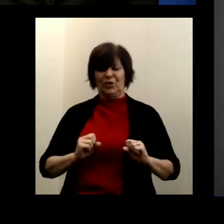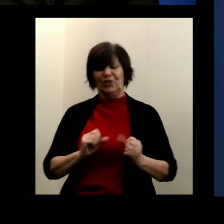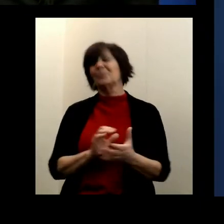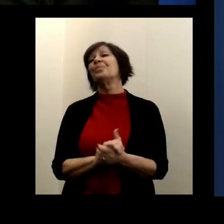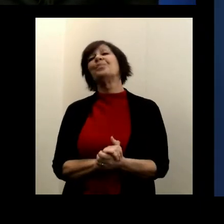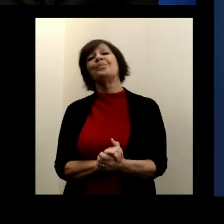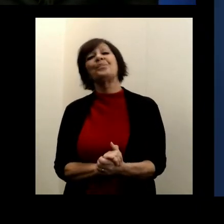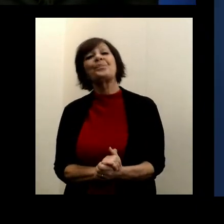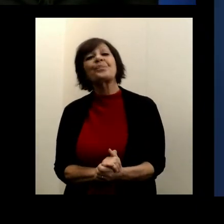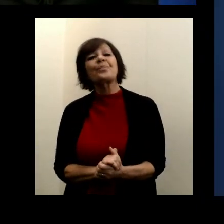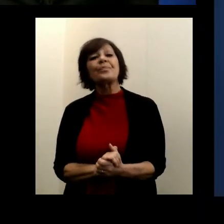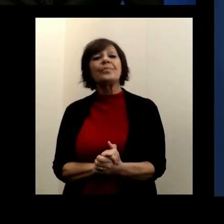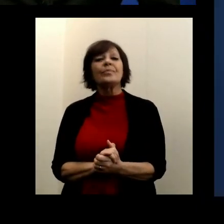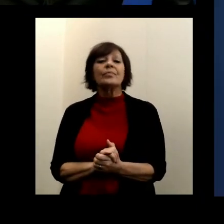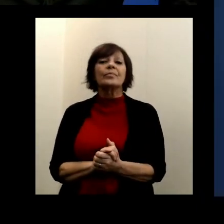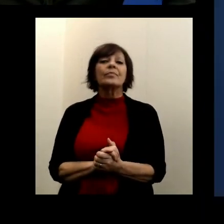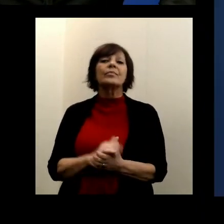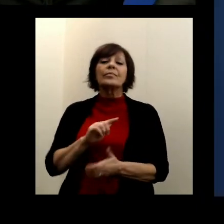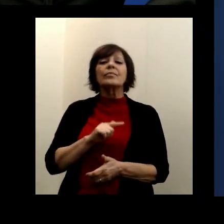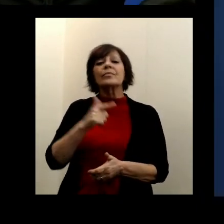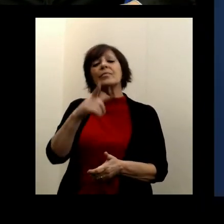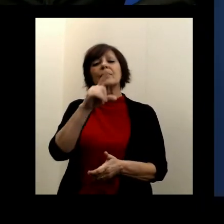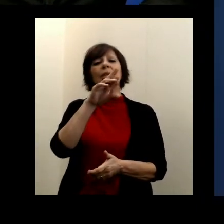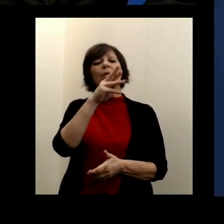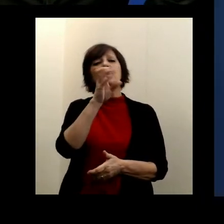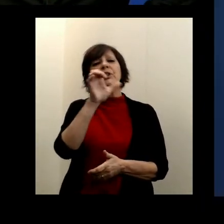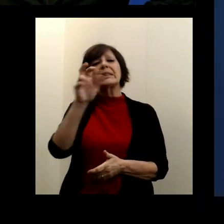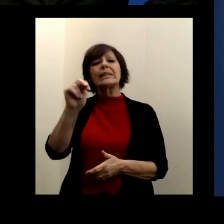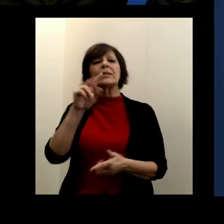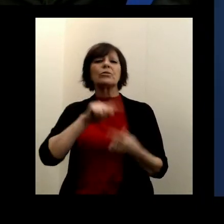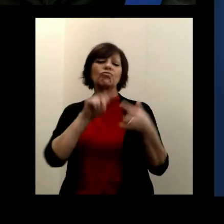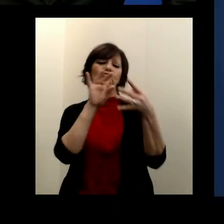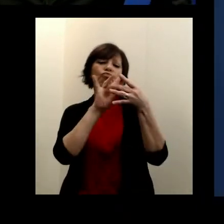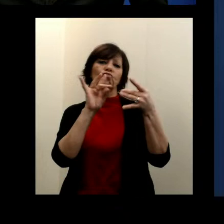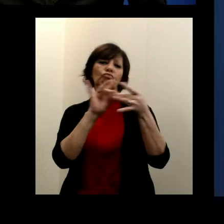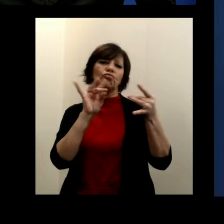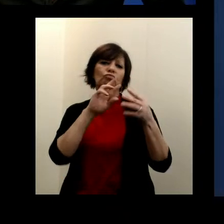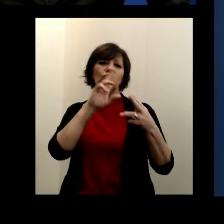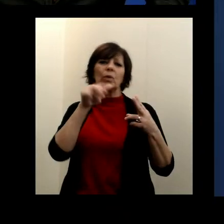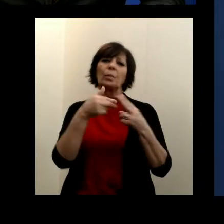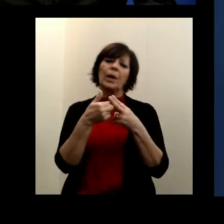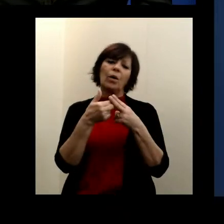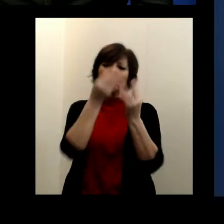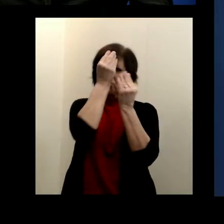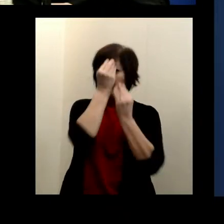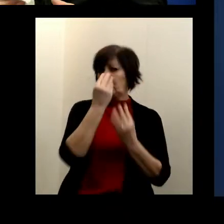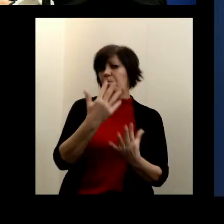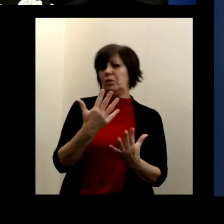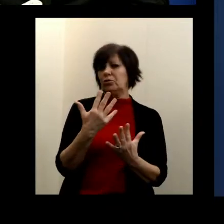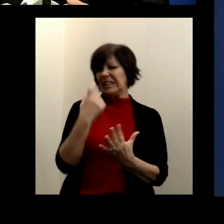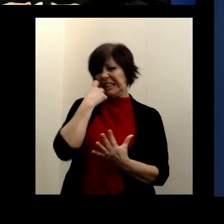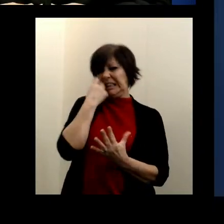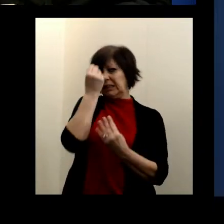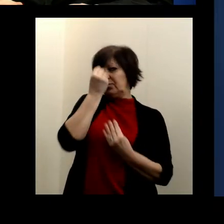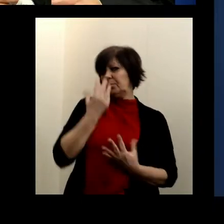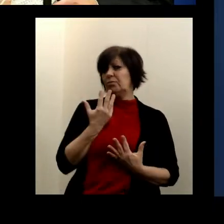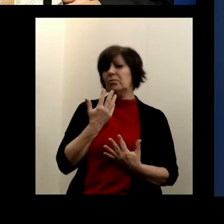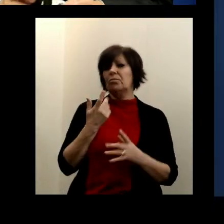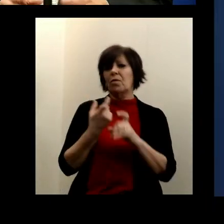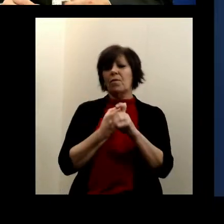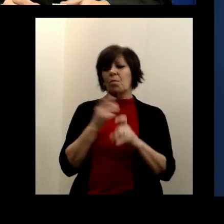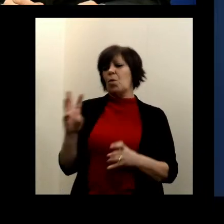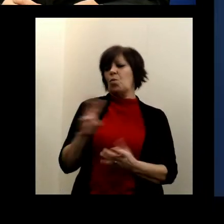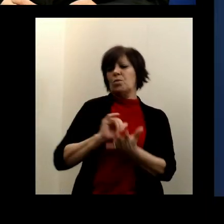we did in the spring. I'll turn it over to Dr. Burstein now to talk a little bit about some of the information, the most recent information from the Western